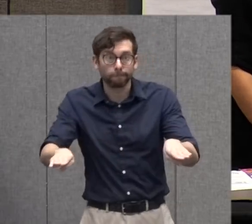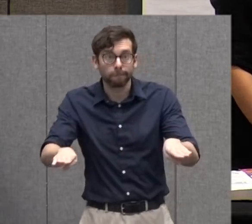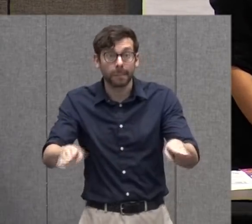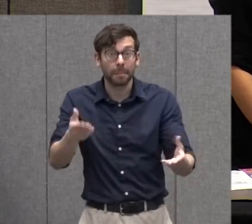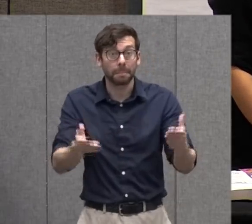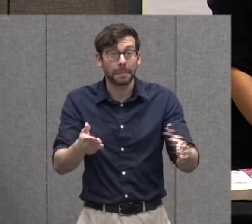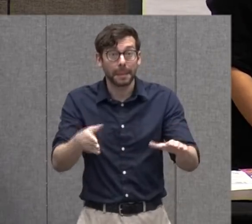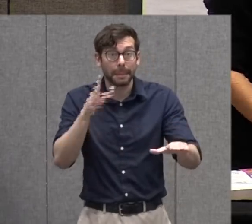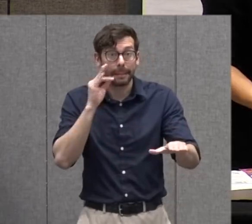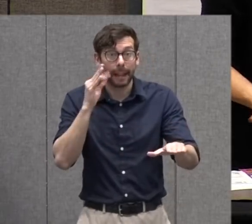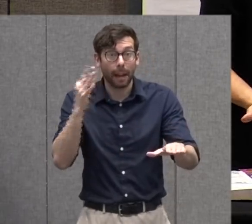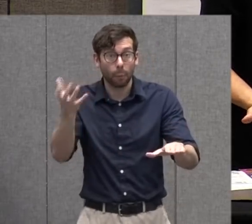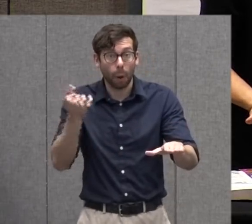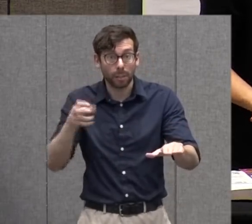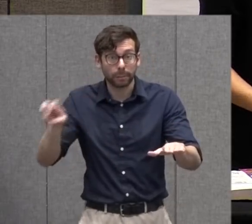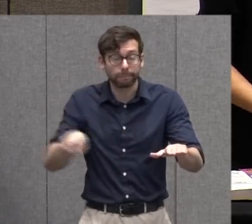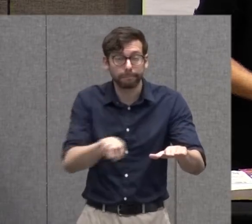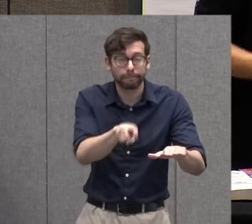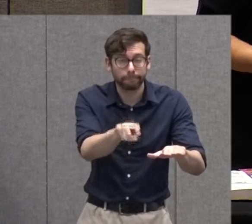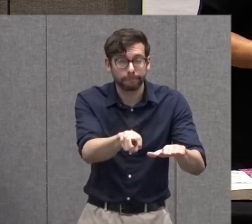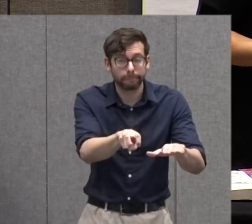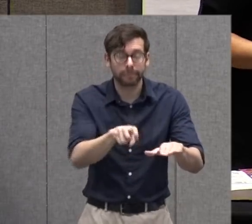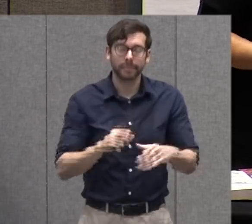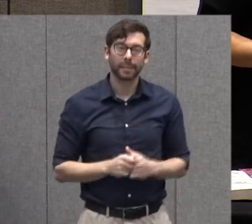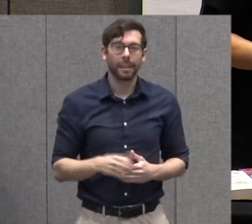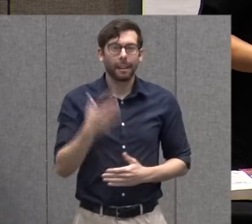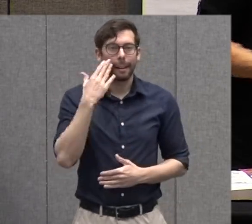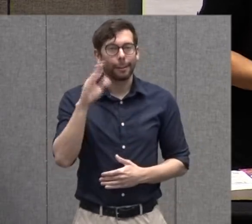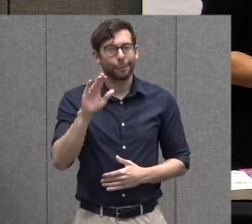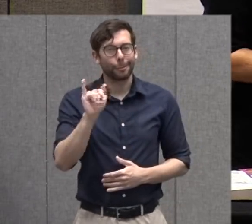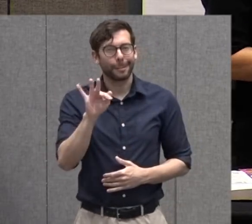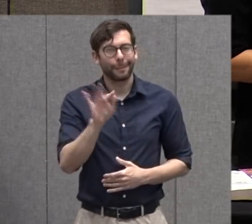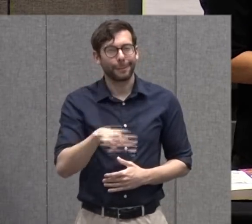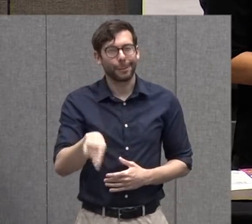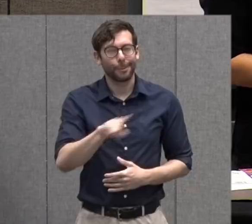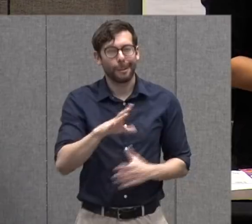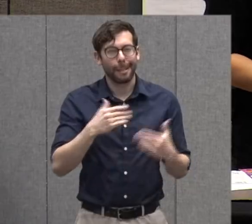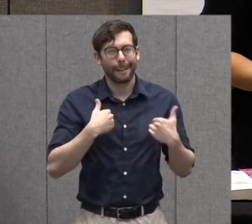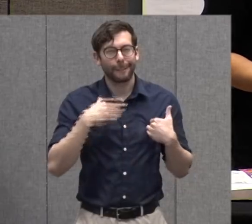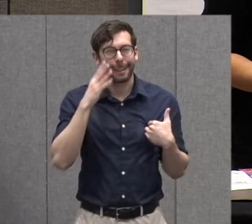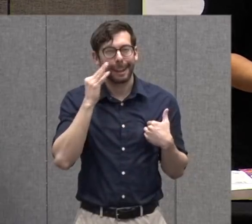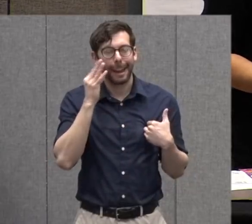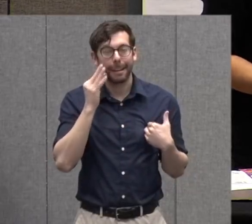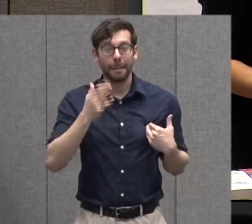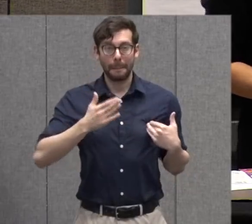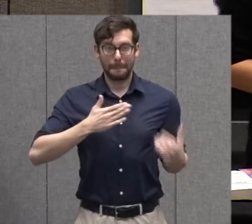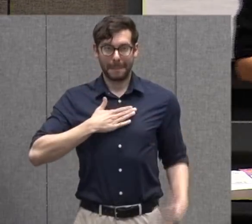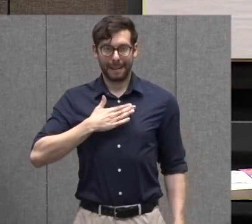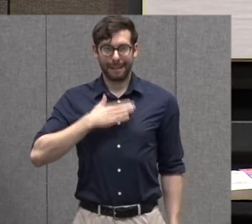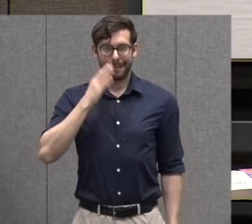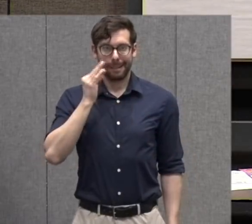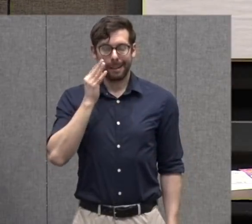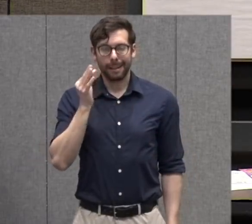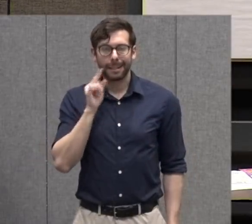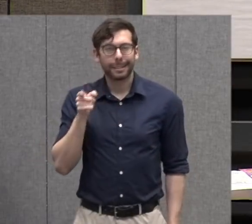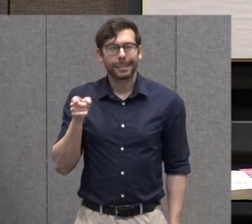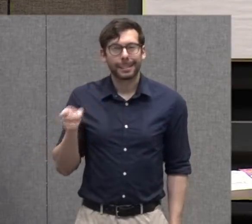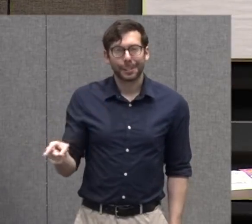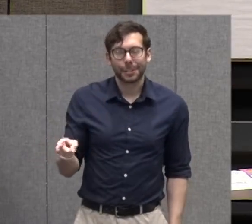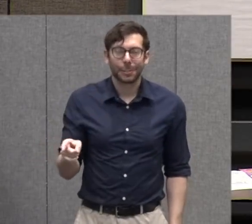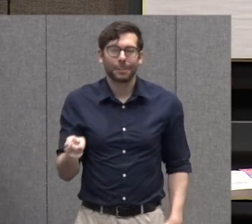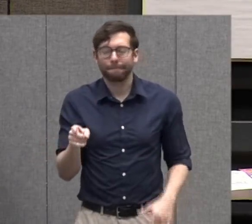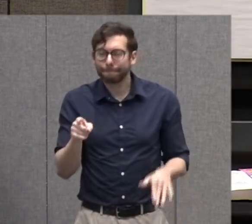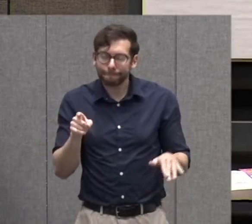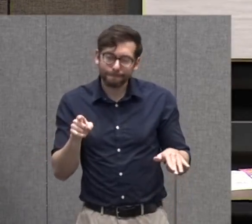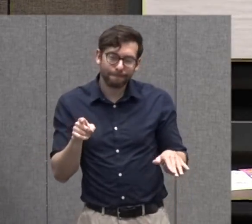want to go in there. I don't know if you have a cat. My cat's a little picky. Maybe she'll want to go in, maybe she won't. So this is one